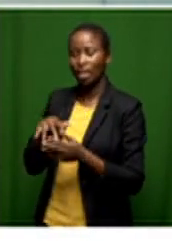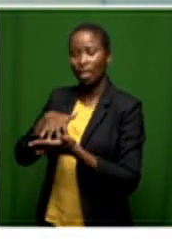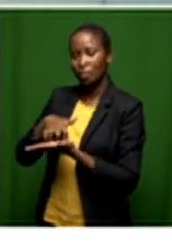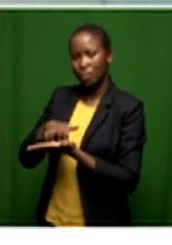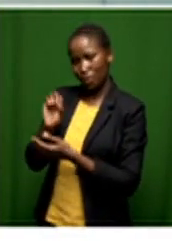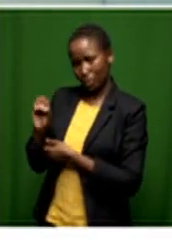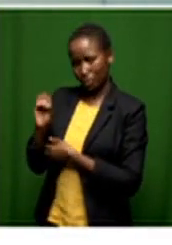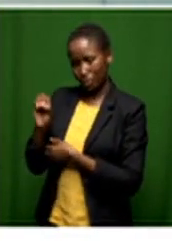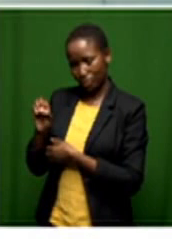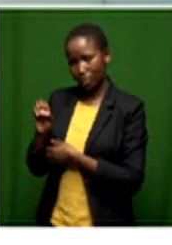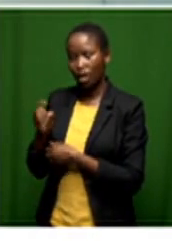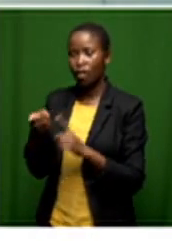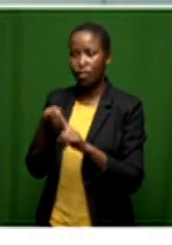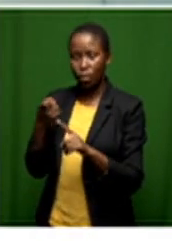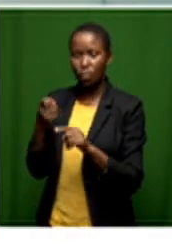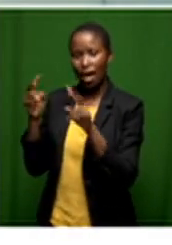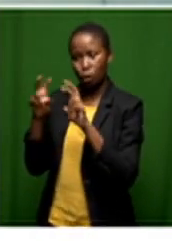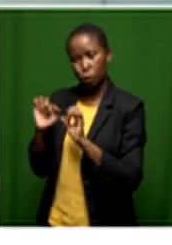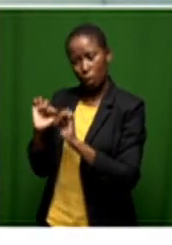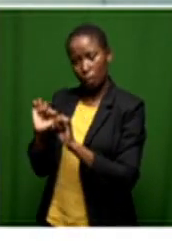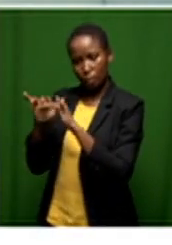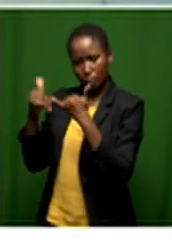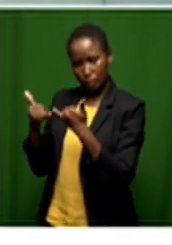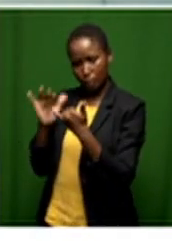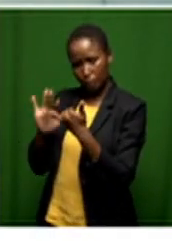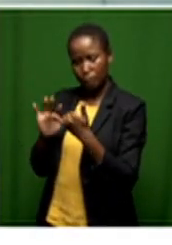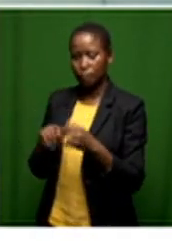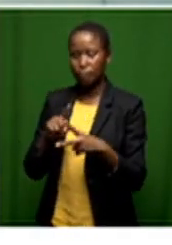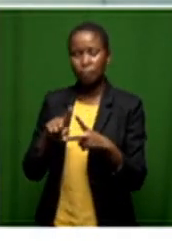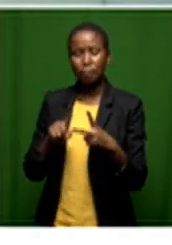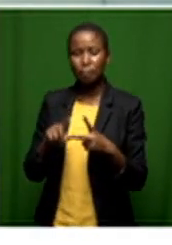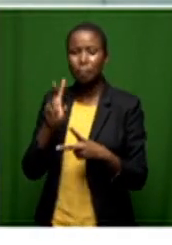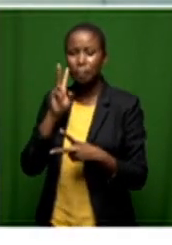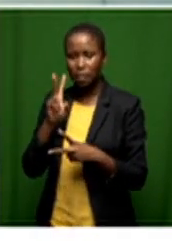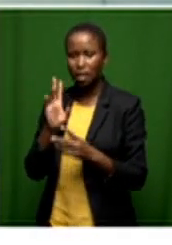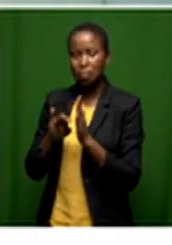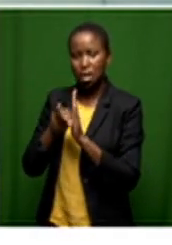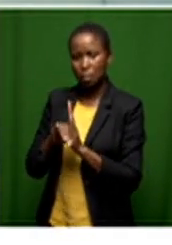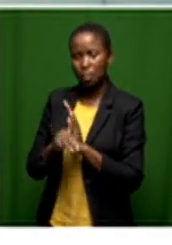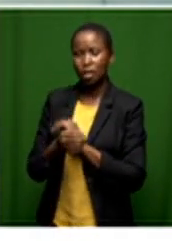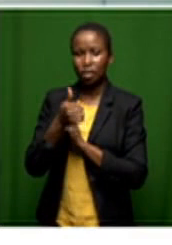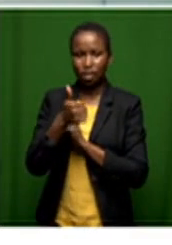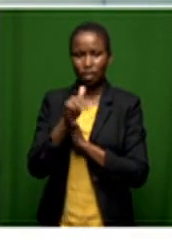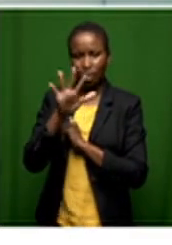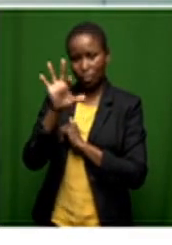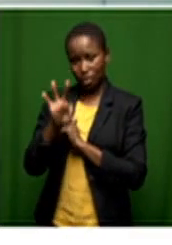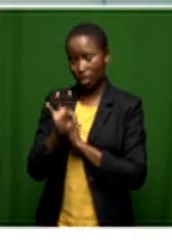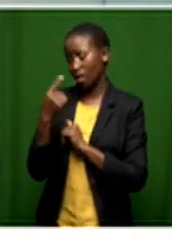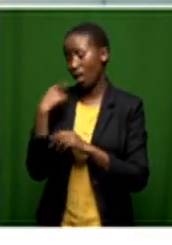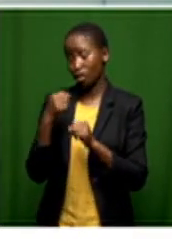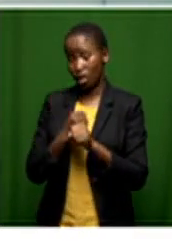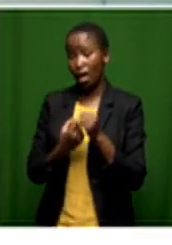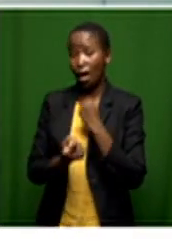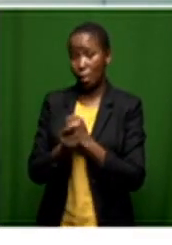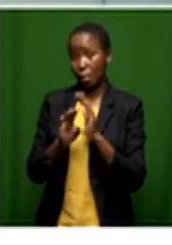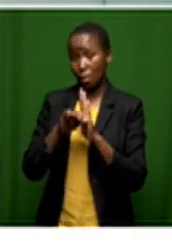factor of the Eskom generation fleet. We saw the energy availability factor go down to 65% last year,